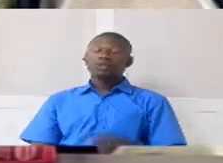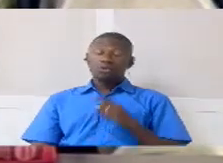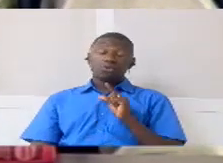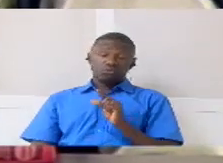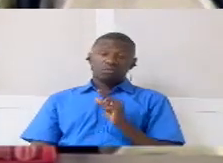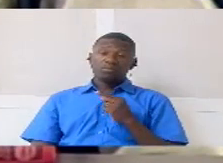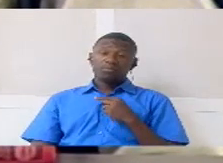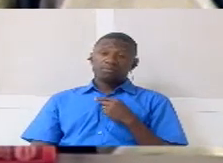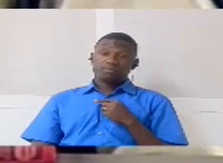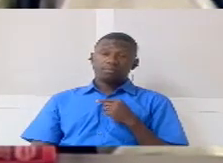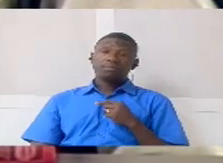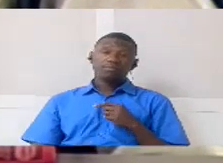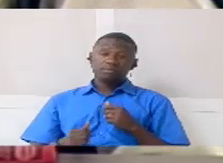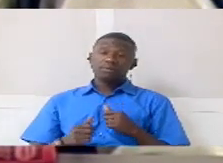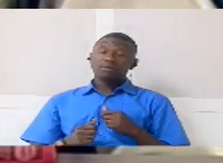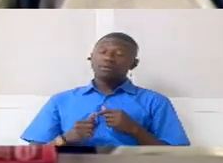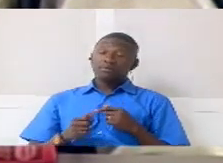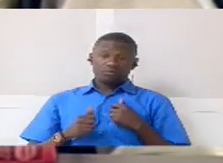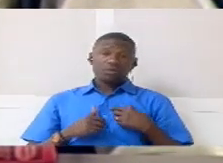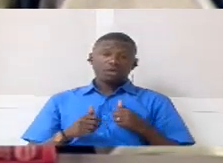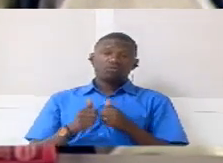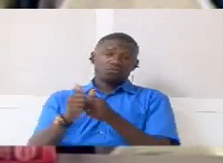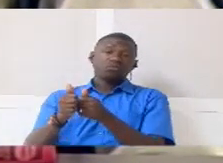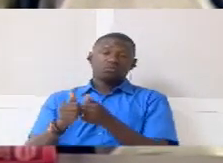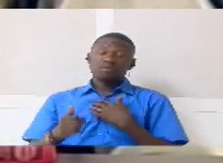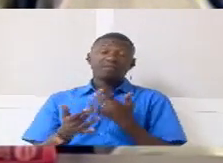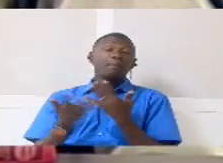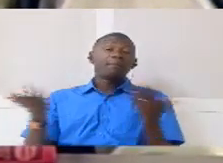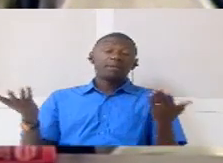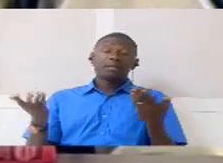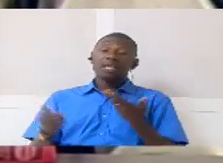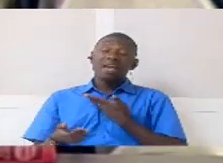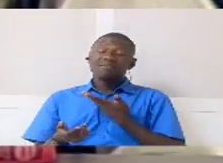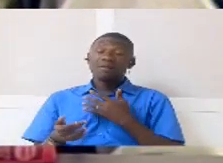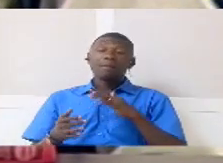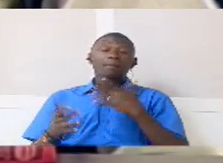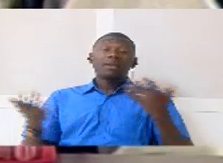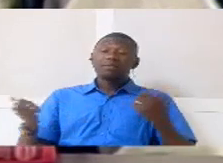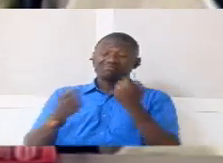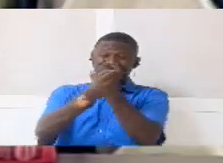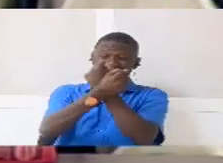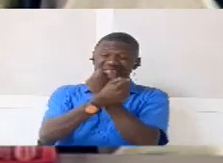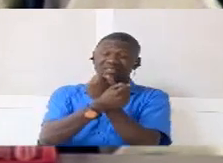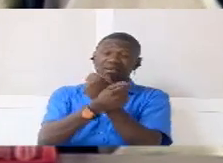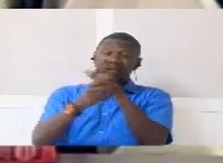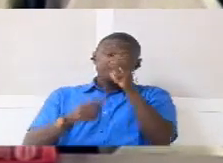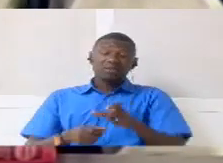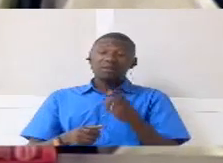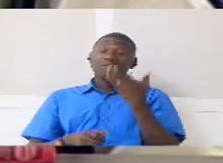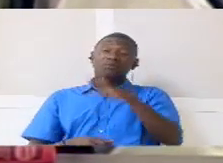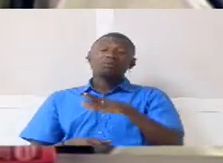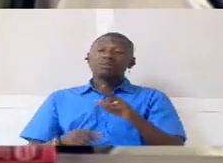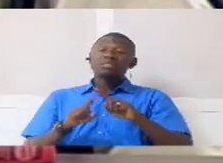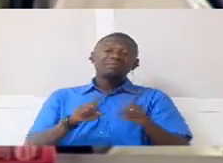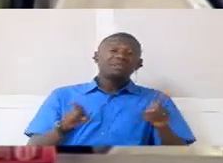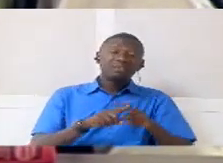were adhered to, but there were many cases and we had prisoners from different places. Nga prisoner received from magistrate